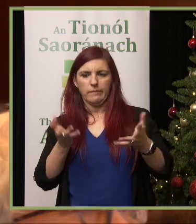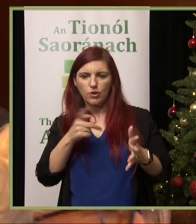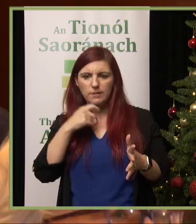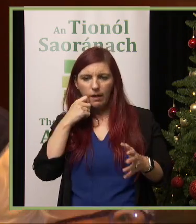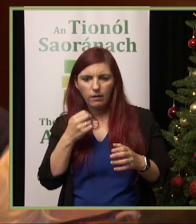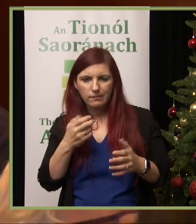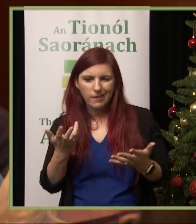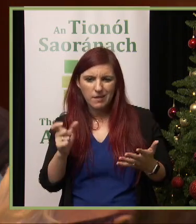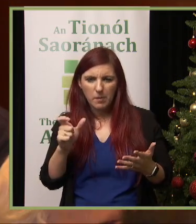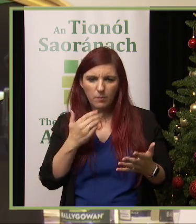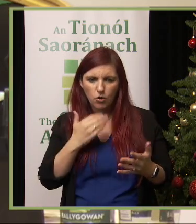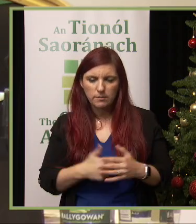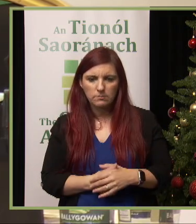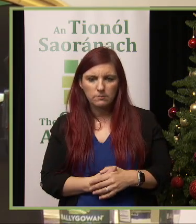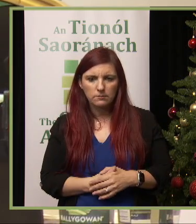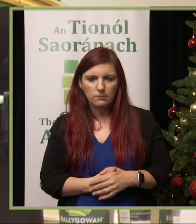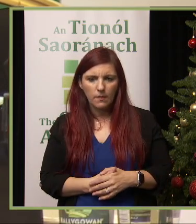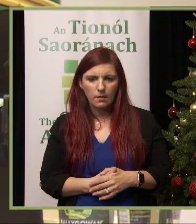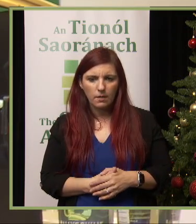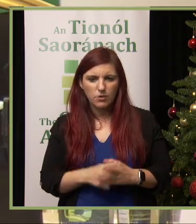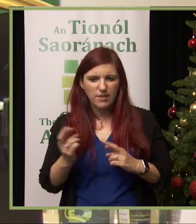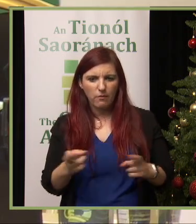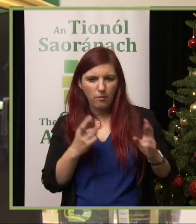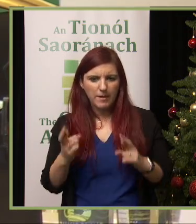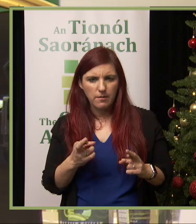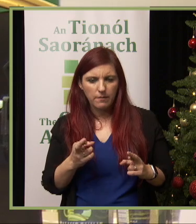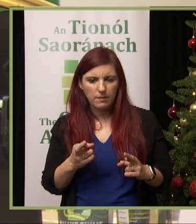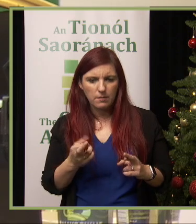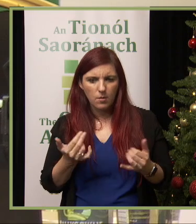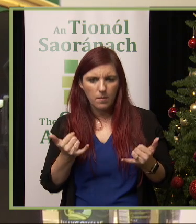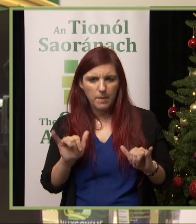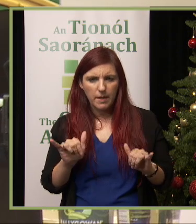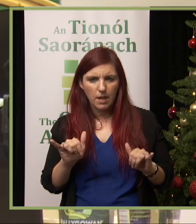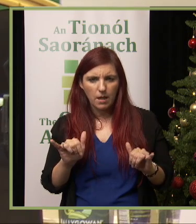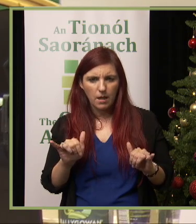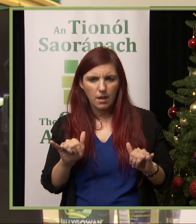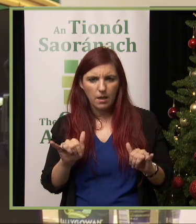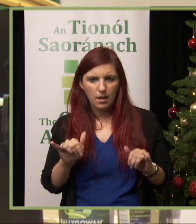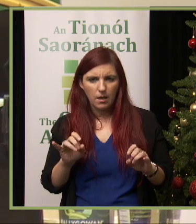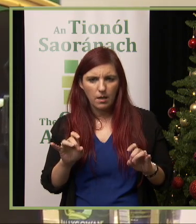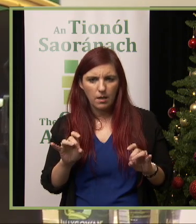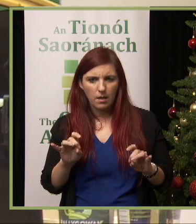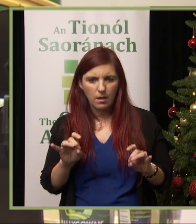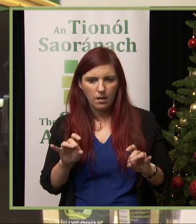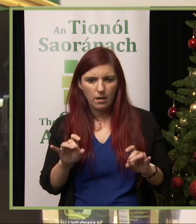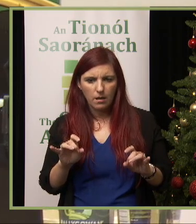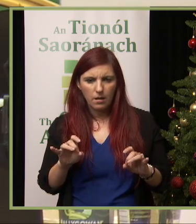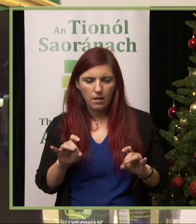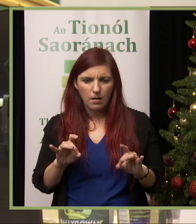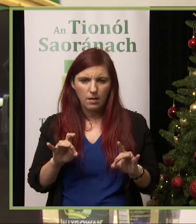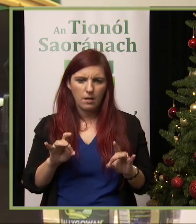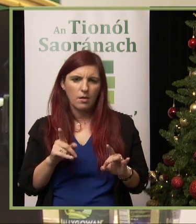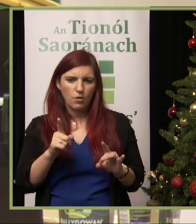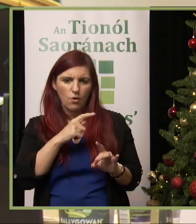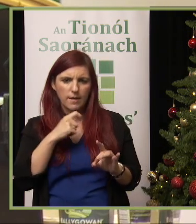just gets a bit repetitive and less powerful. Okay, there may be merit in pointing to a specific industry, but